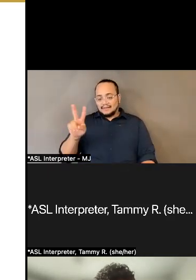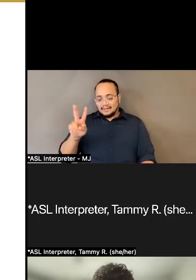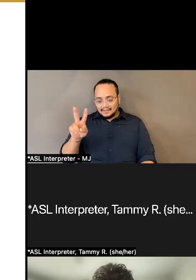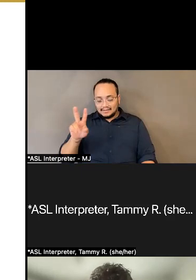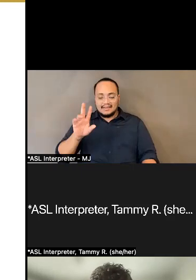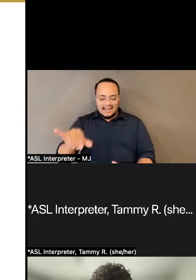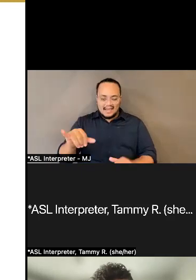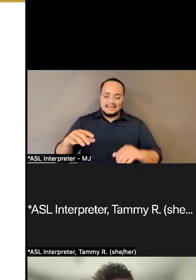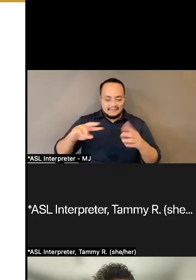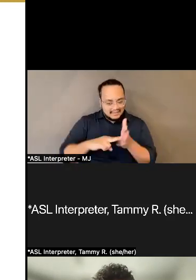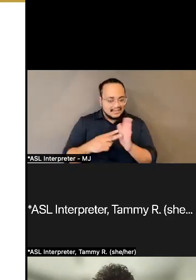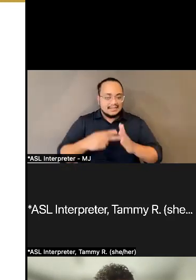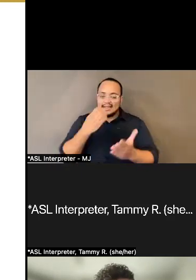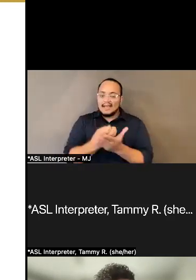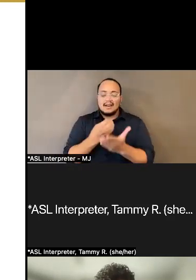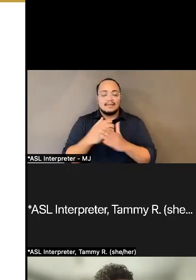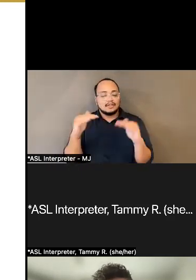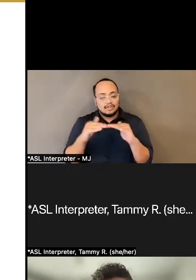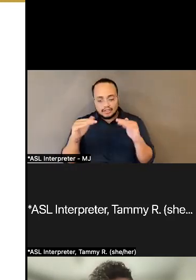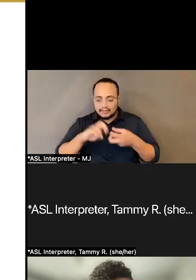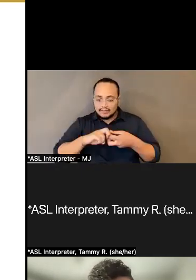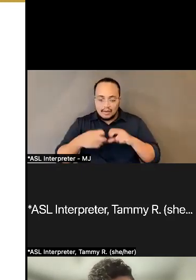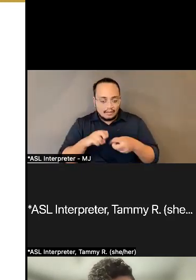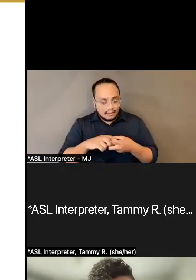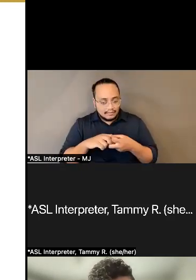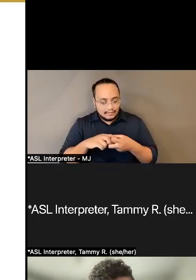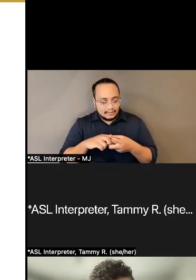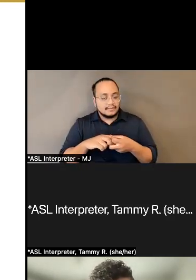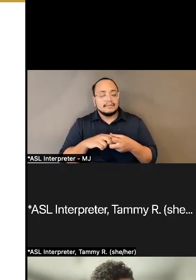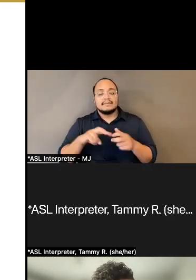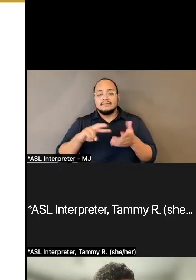economic justice issue that does not occur in a silo.